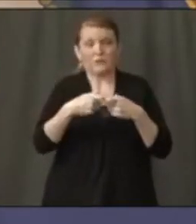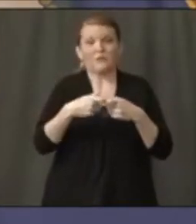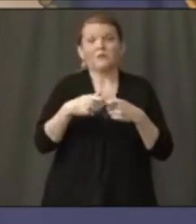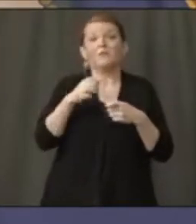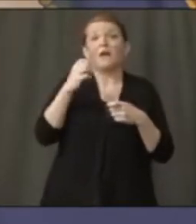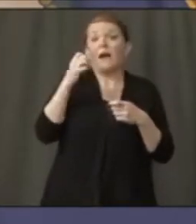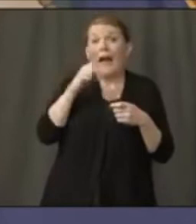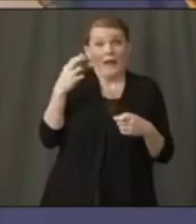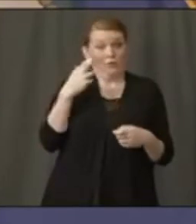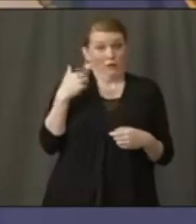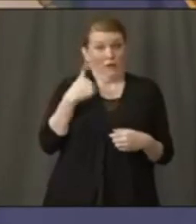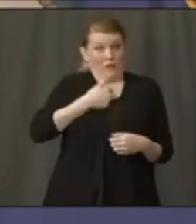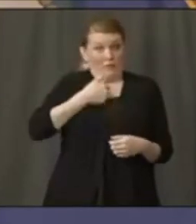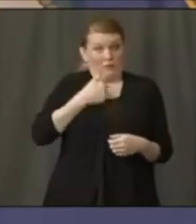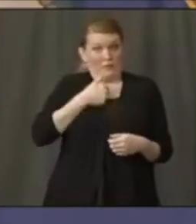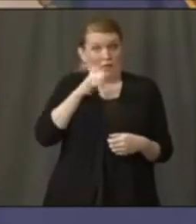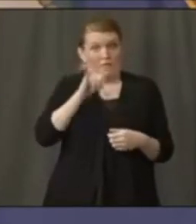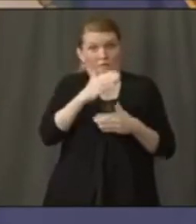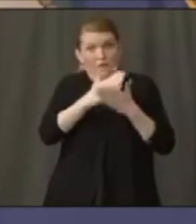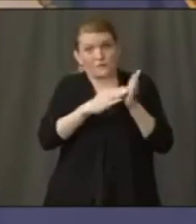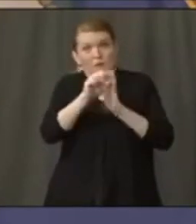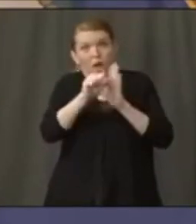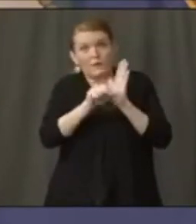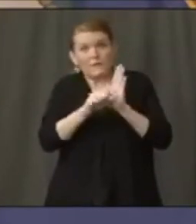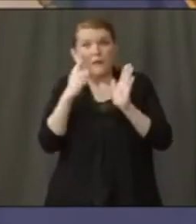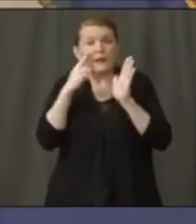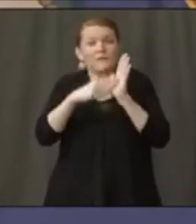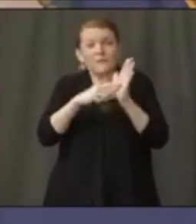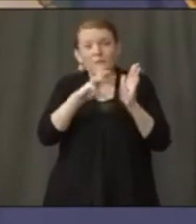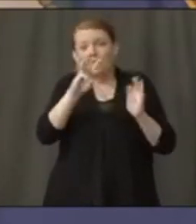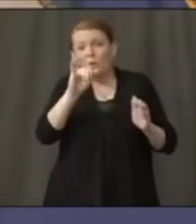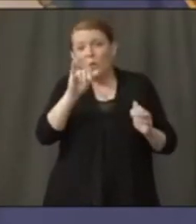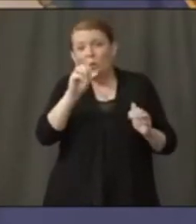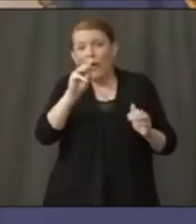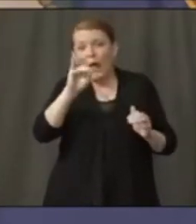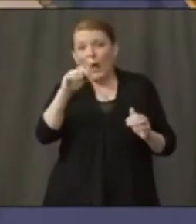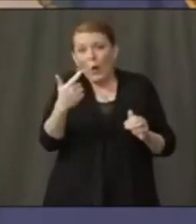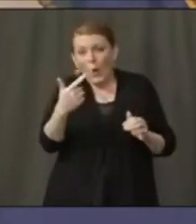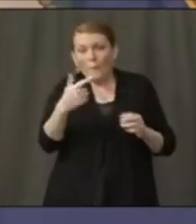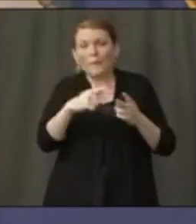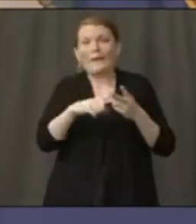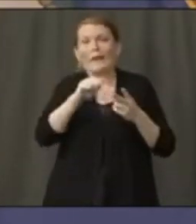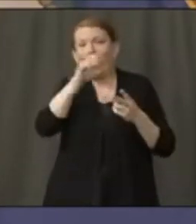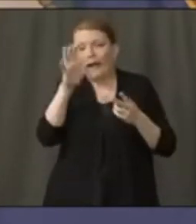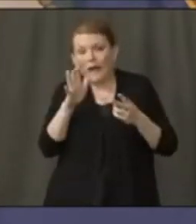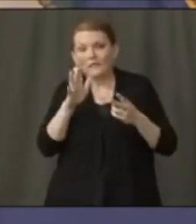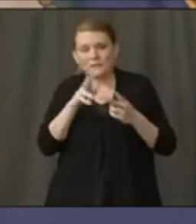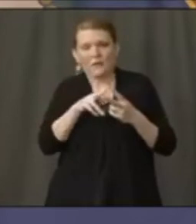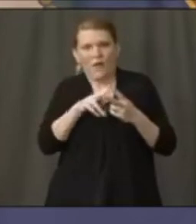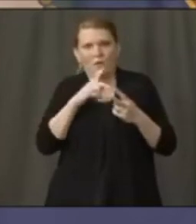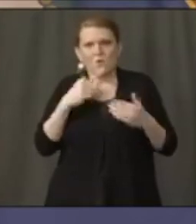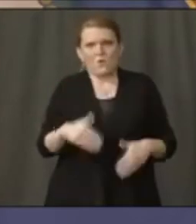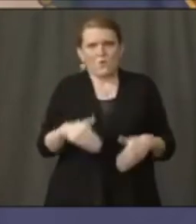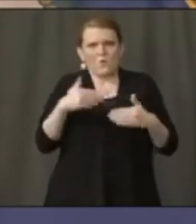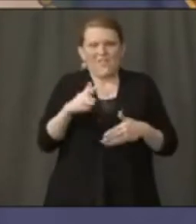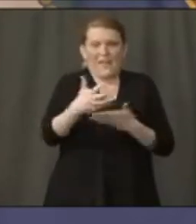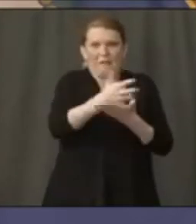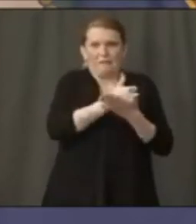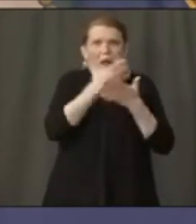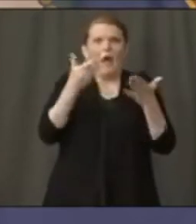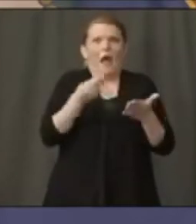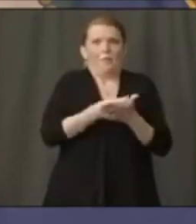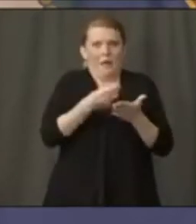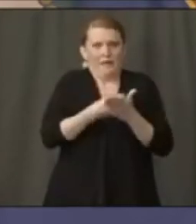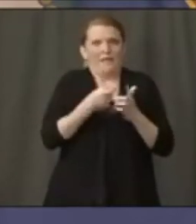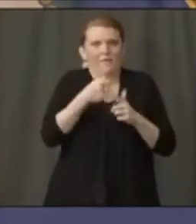for by taxes on energy. So in the case of Alaska, their revenues are down about 60%. In the case